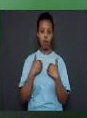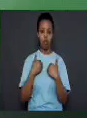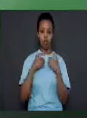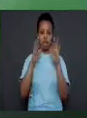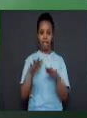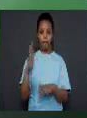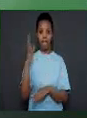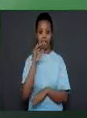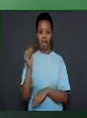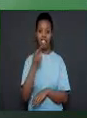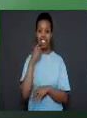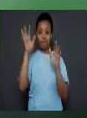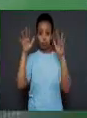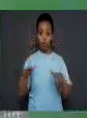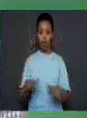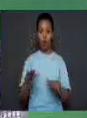rain and snow.